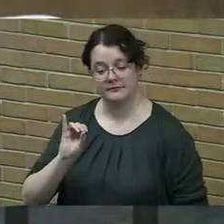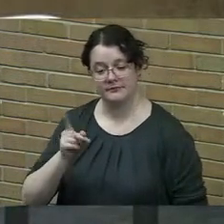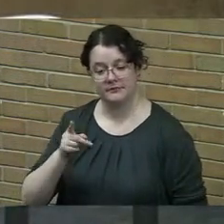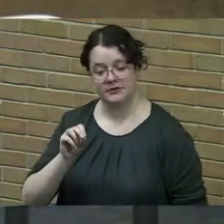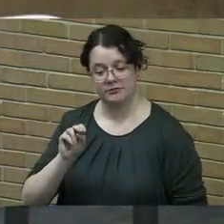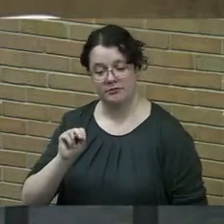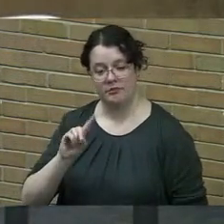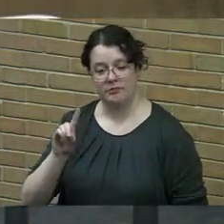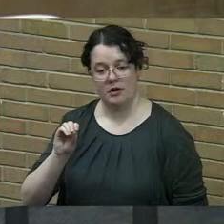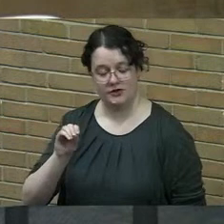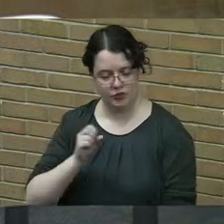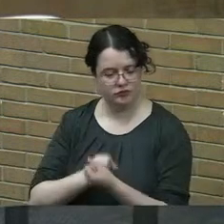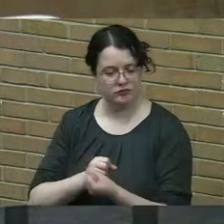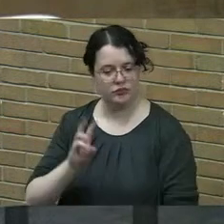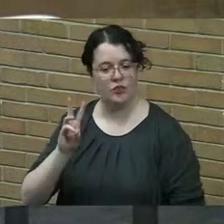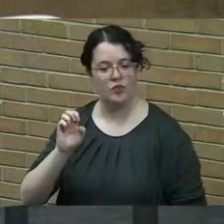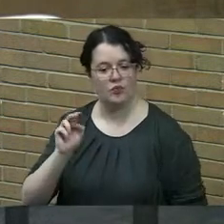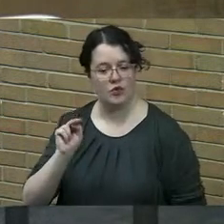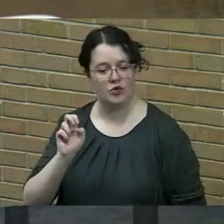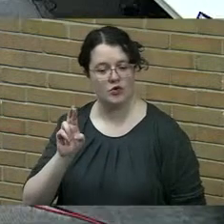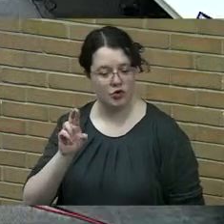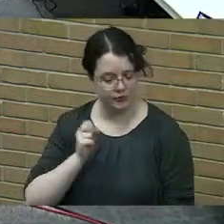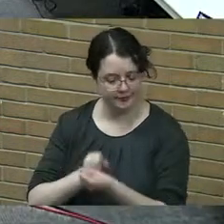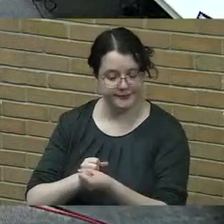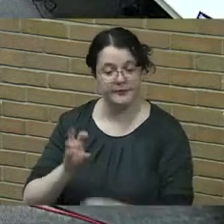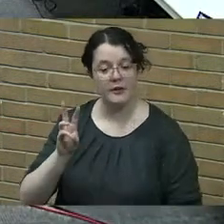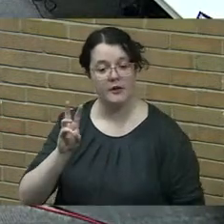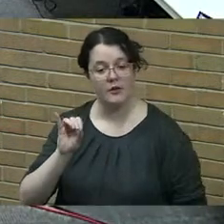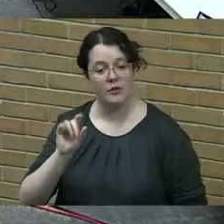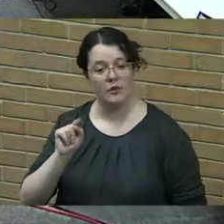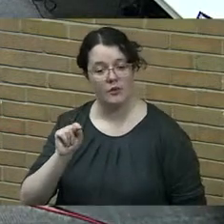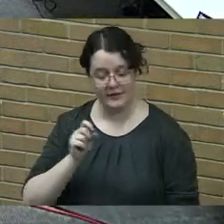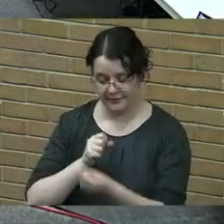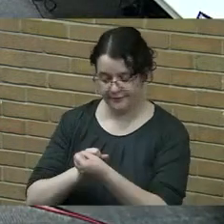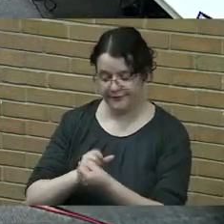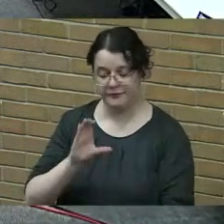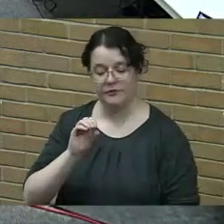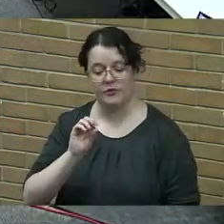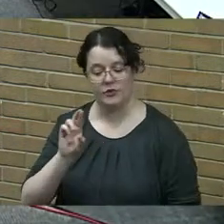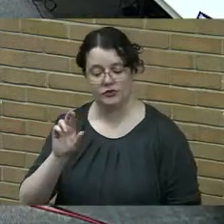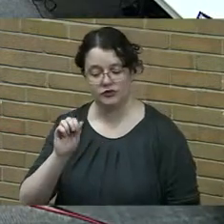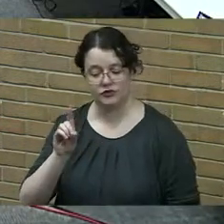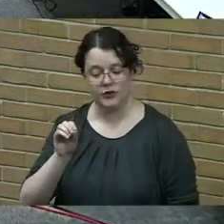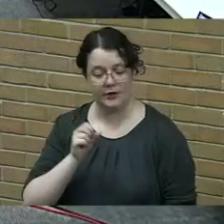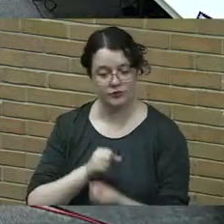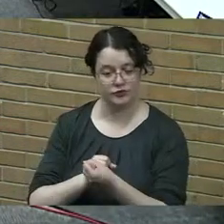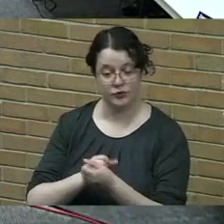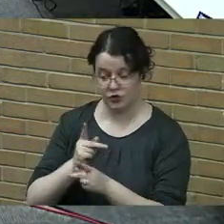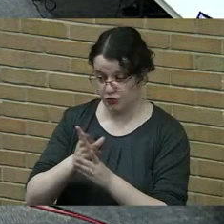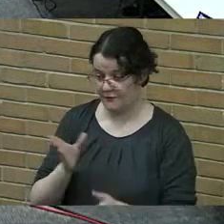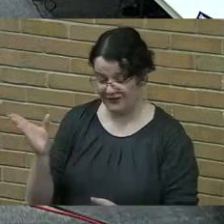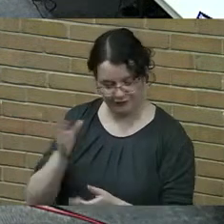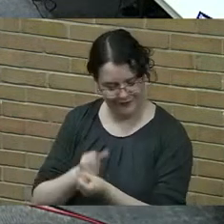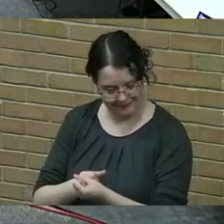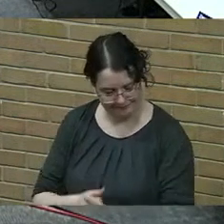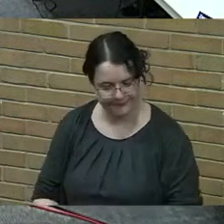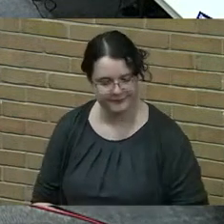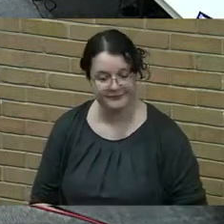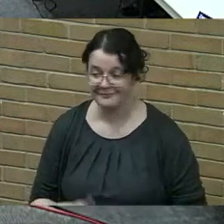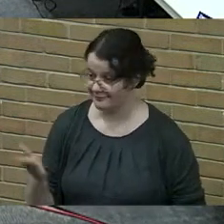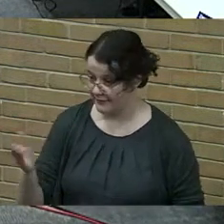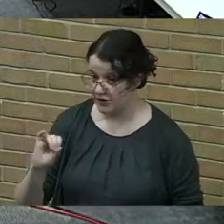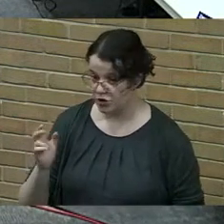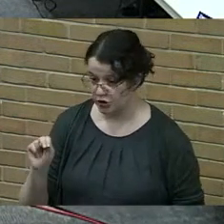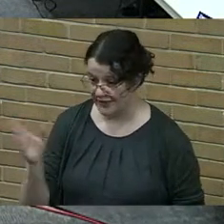Aye. Councilmember Werner? Aye. Councilmember Wilt? Aye. Councilmember Corrado? Aye. Supervisor Mailer? Aye. Jason? Yes, the